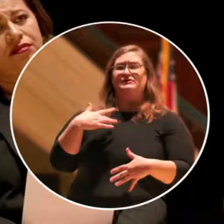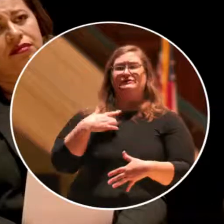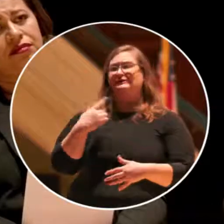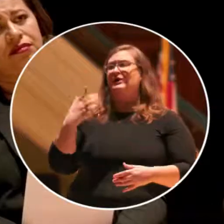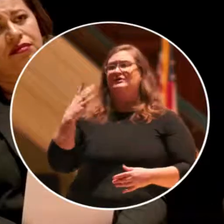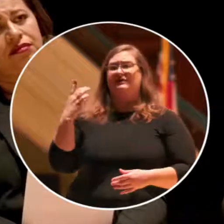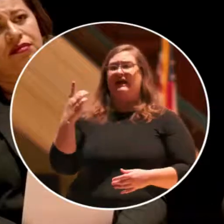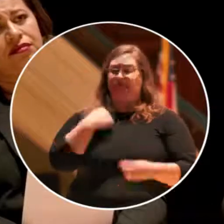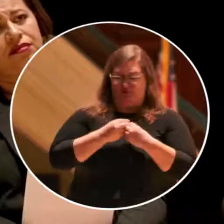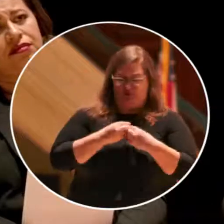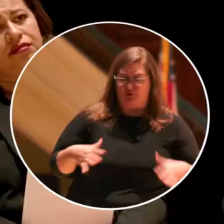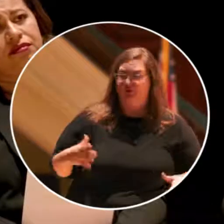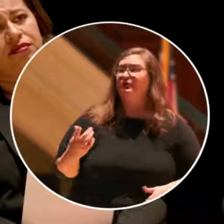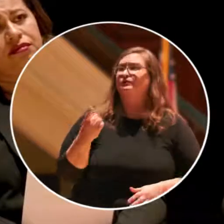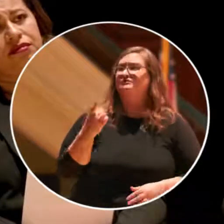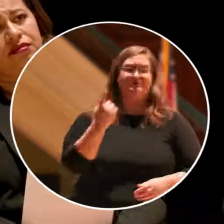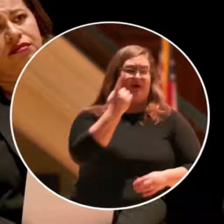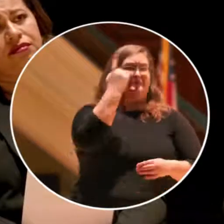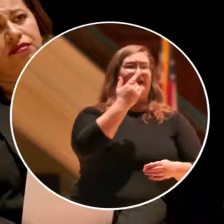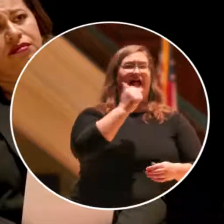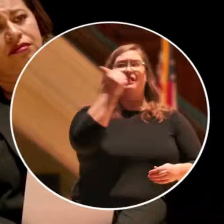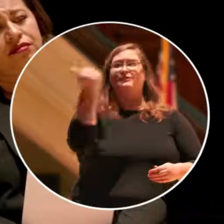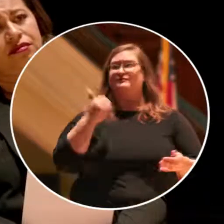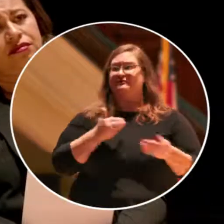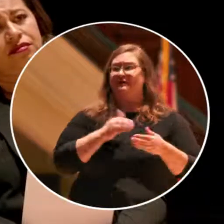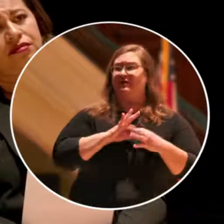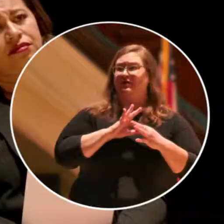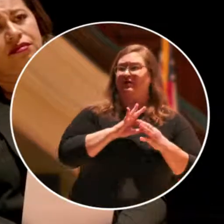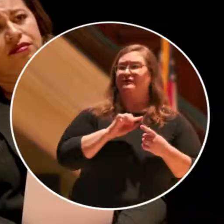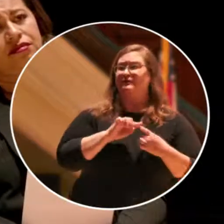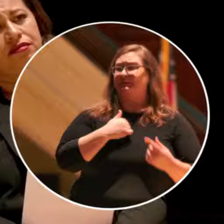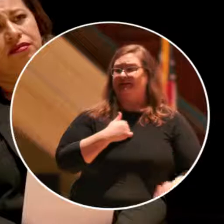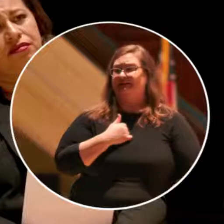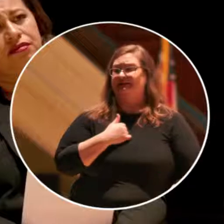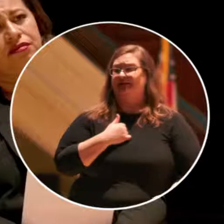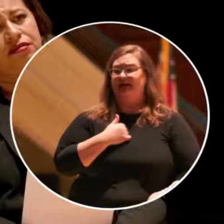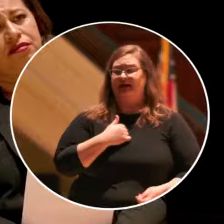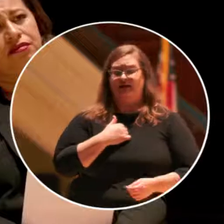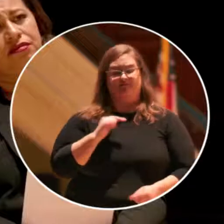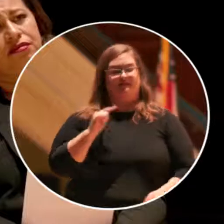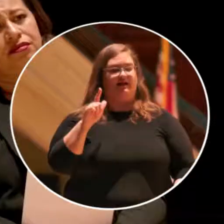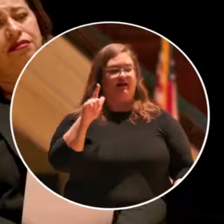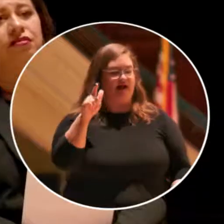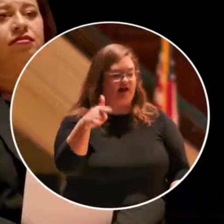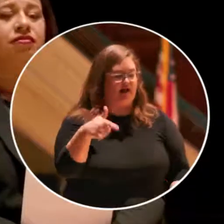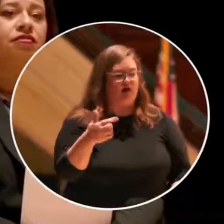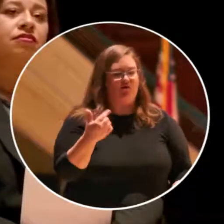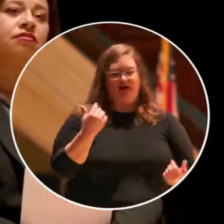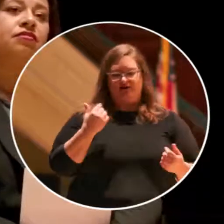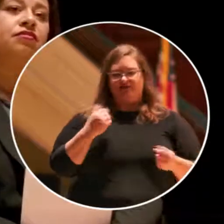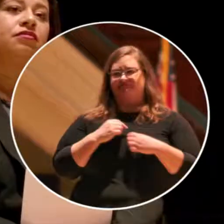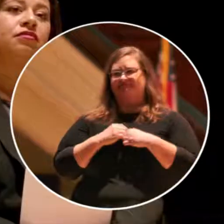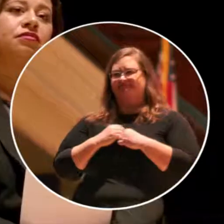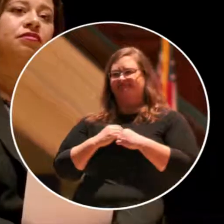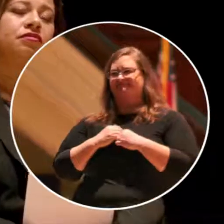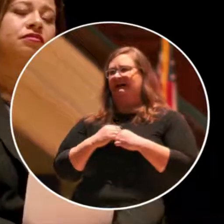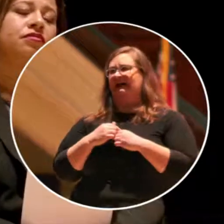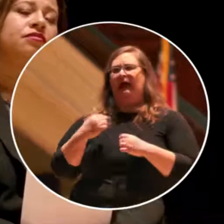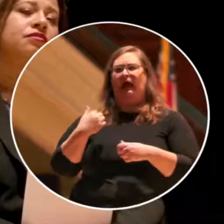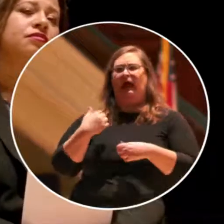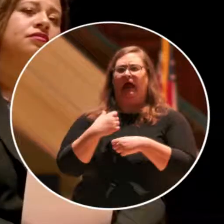Another journal entry asks, "How do you make sense of his death?" And I respond, "I